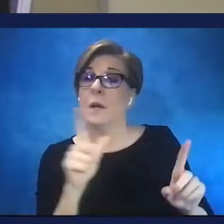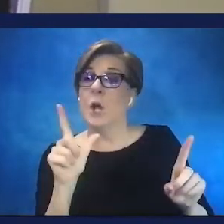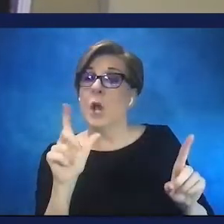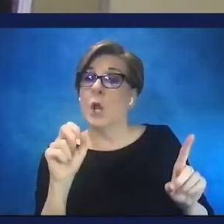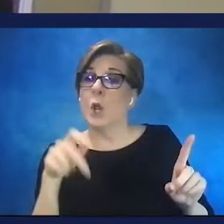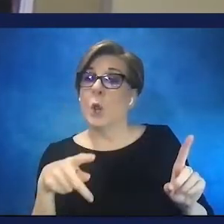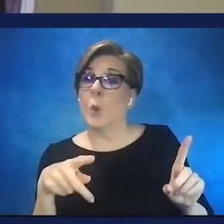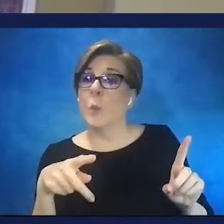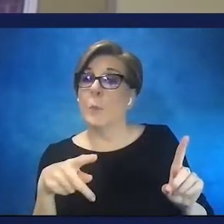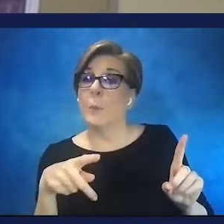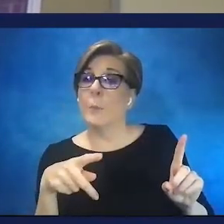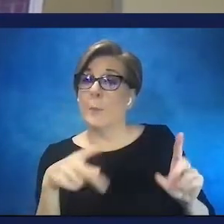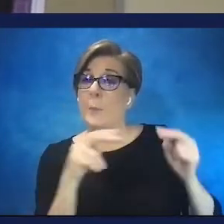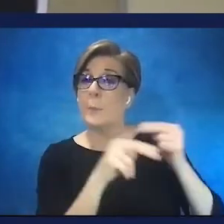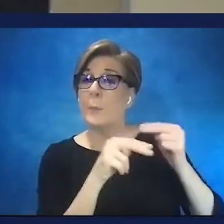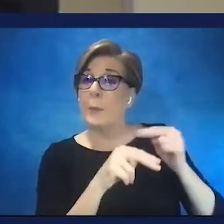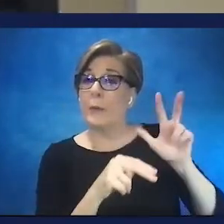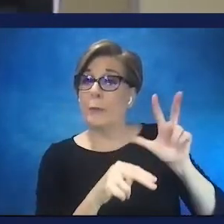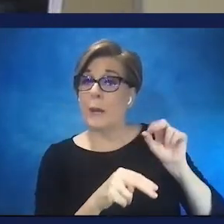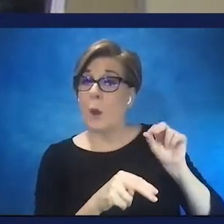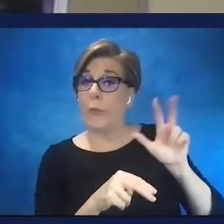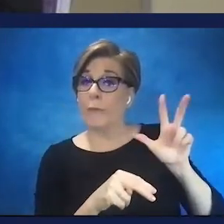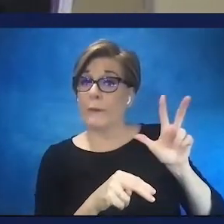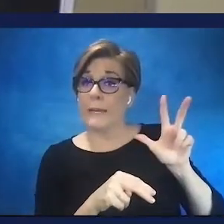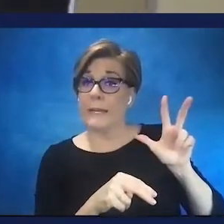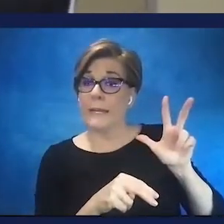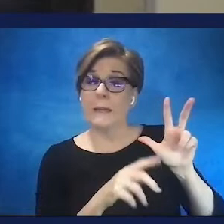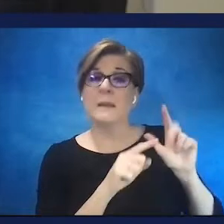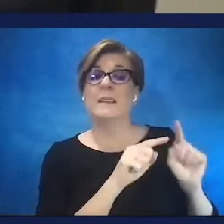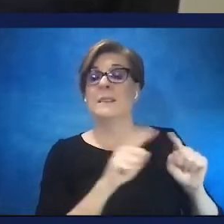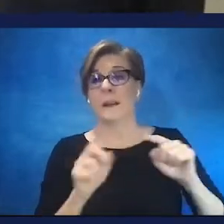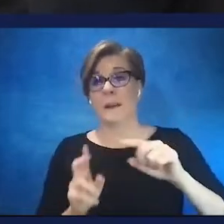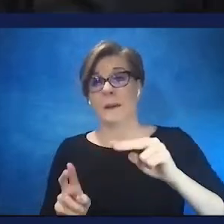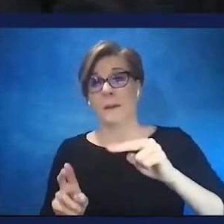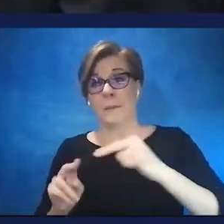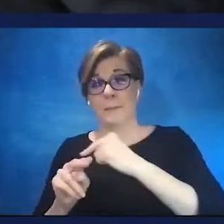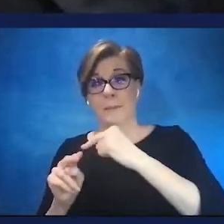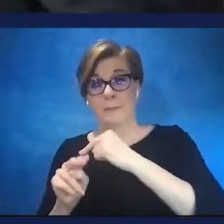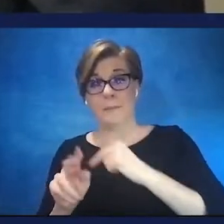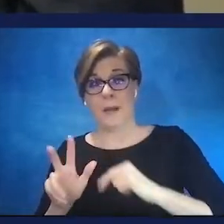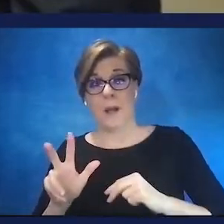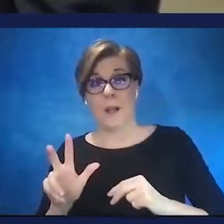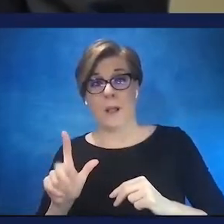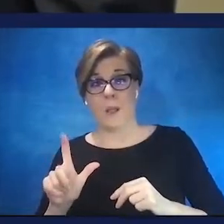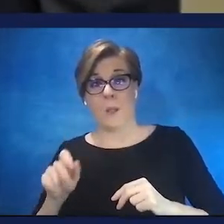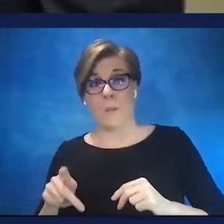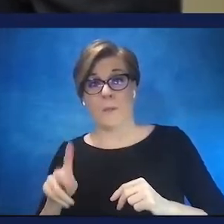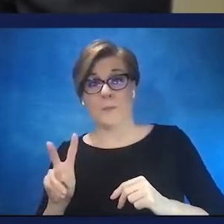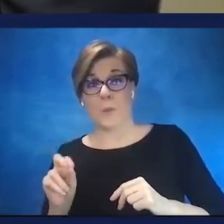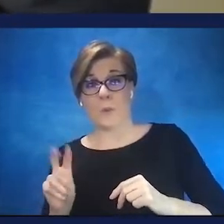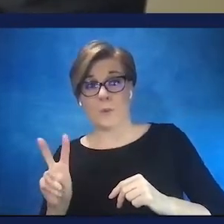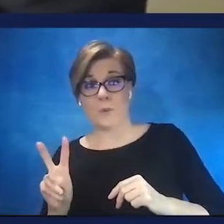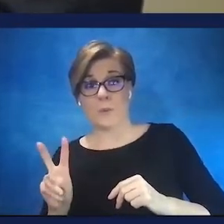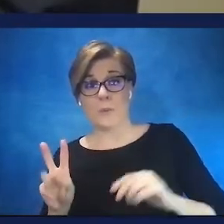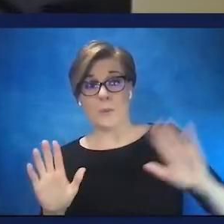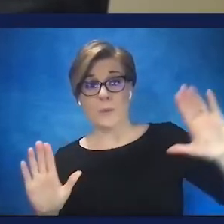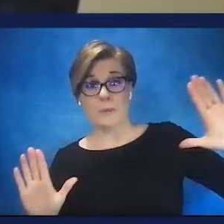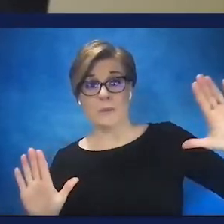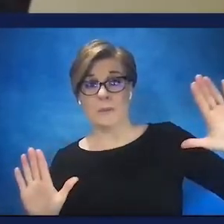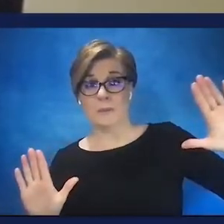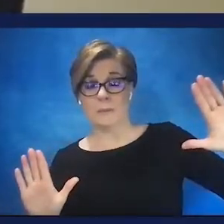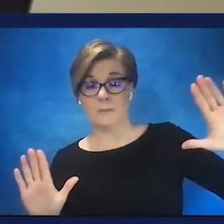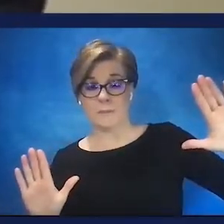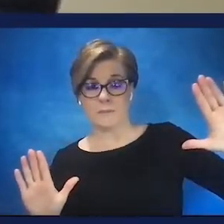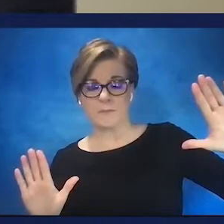here's loop 303, right? So an outer loop. We also have loop 202 here in the far East Valley. So